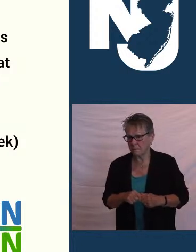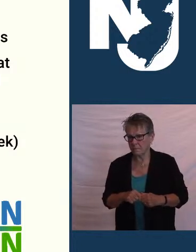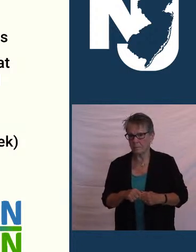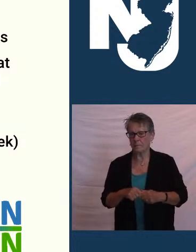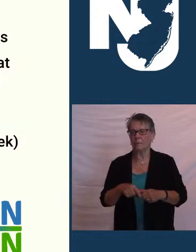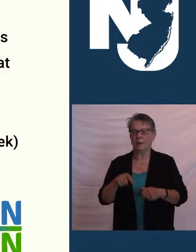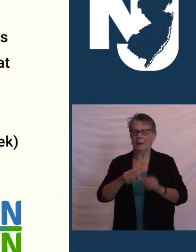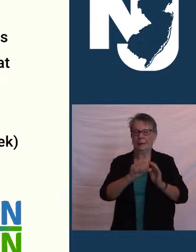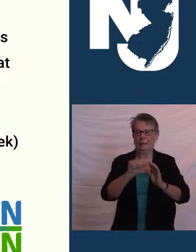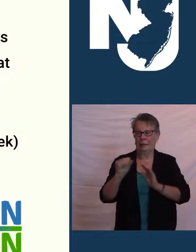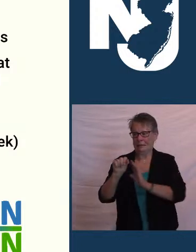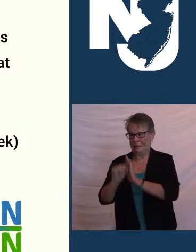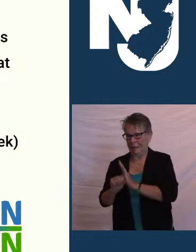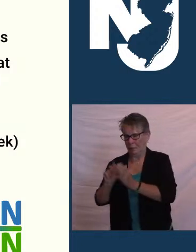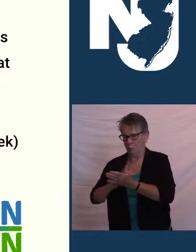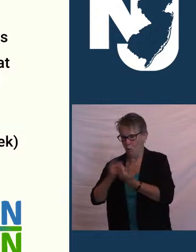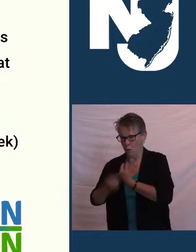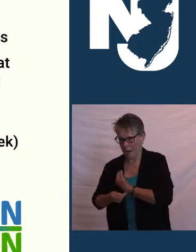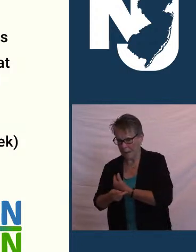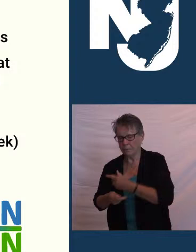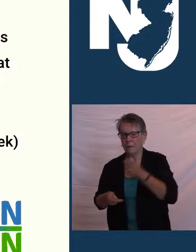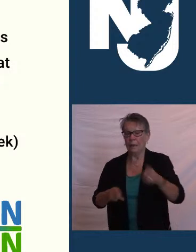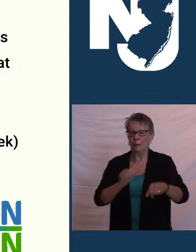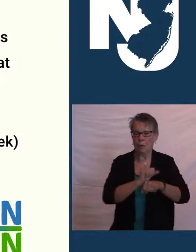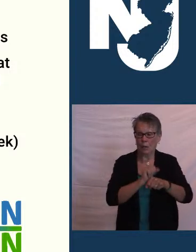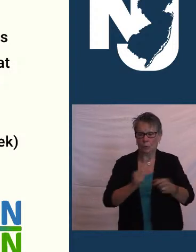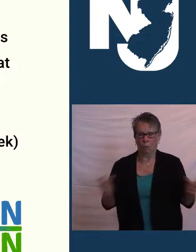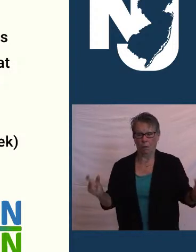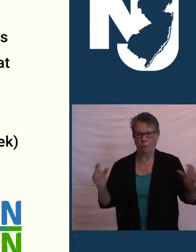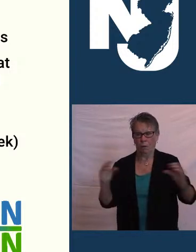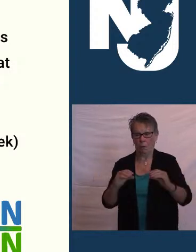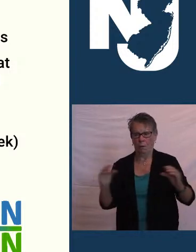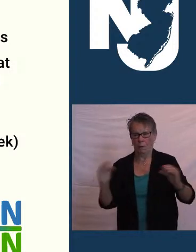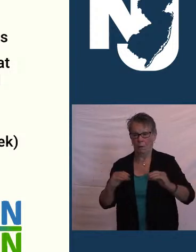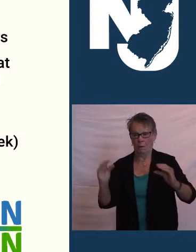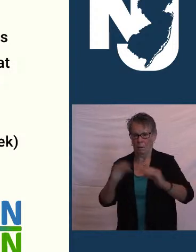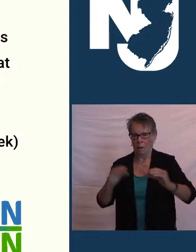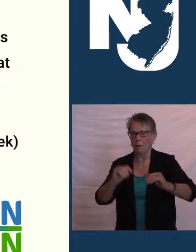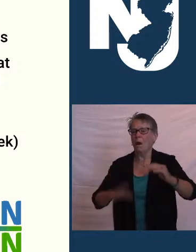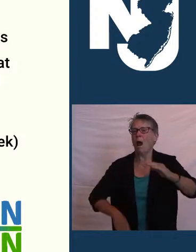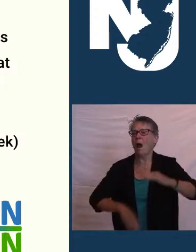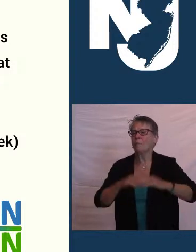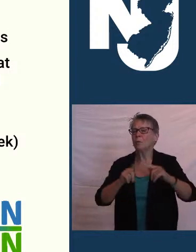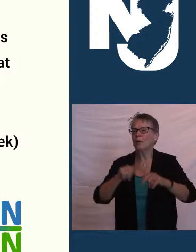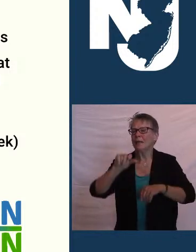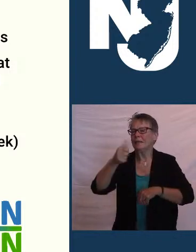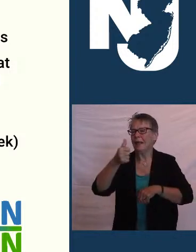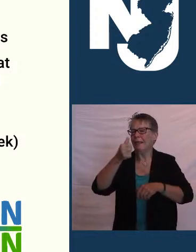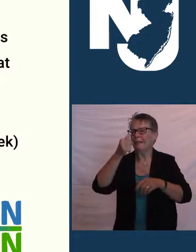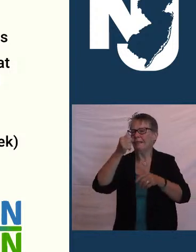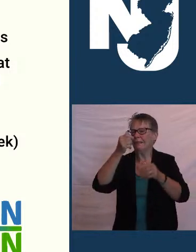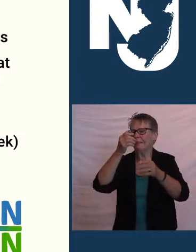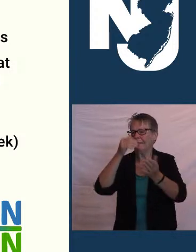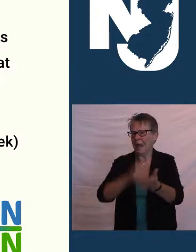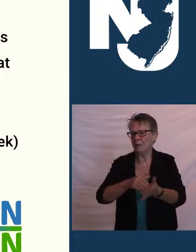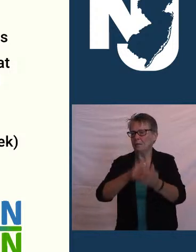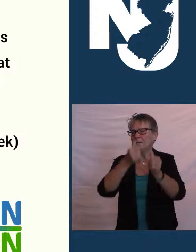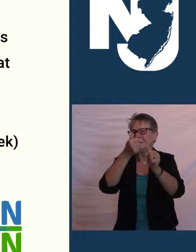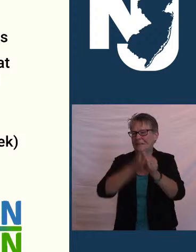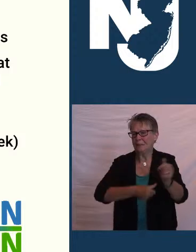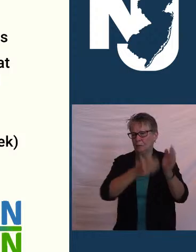new employee and at $40,000 per employer. And this reimbursement will be valid whether